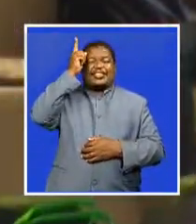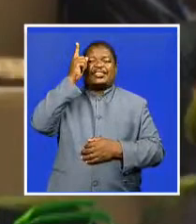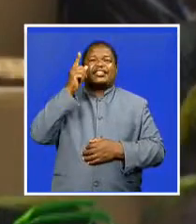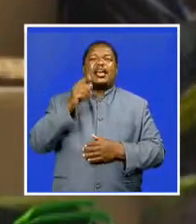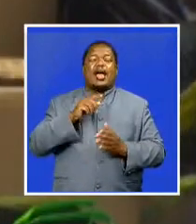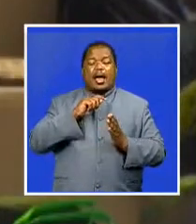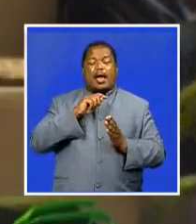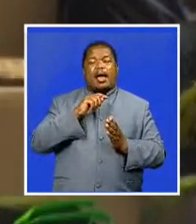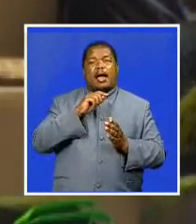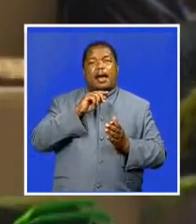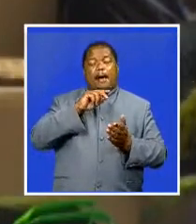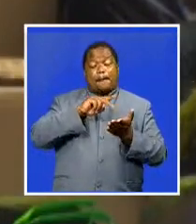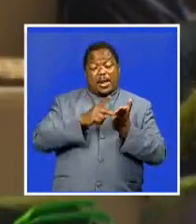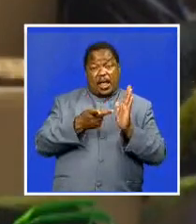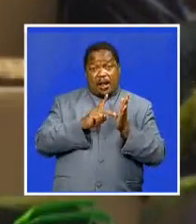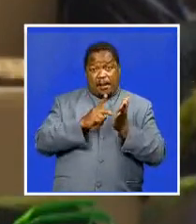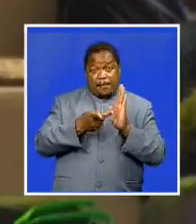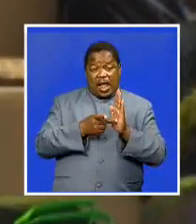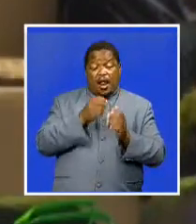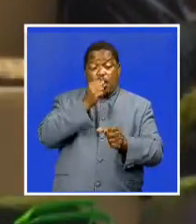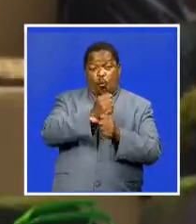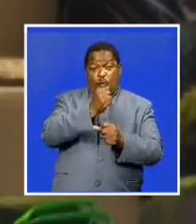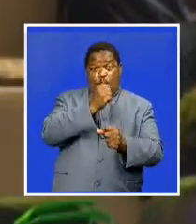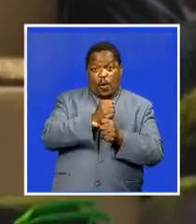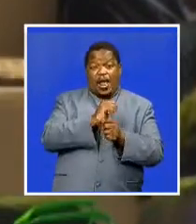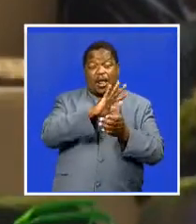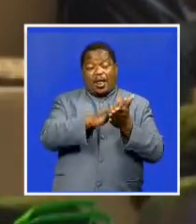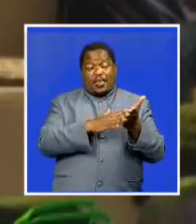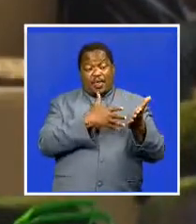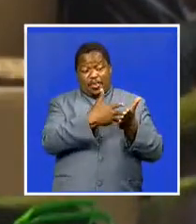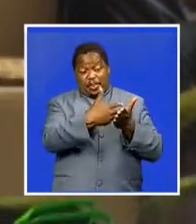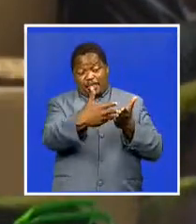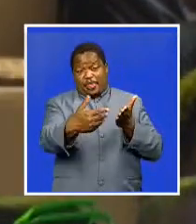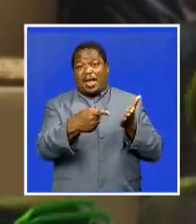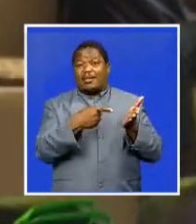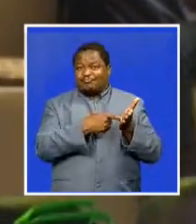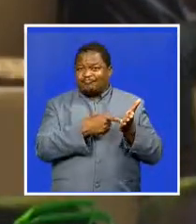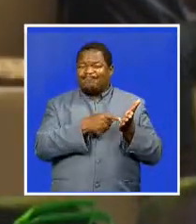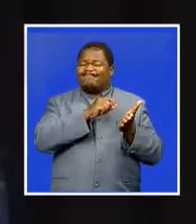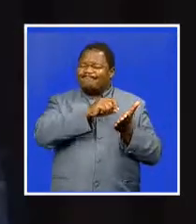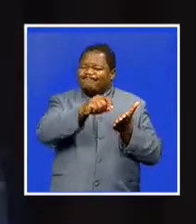lesilibite ngekuthi strategic roadmap lolwethule eminyakeni lophelile